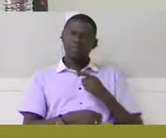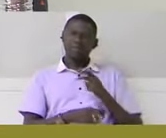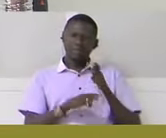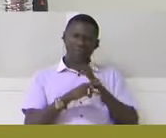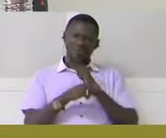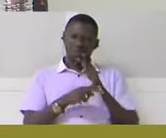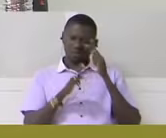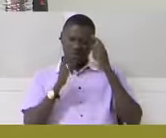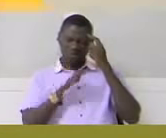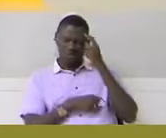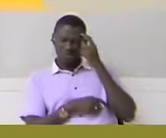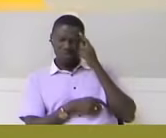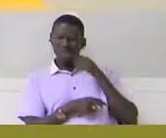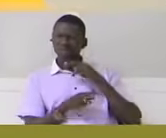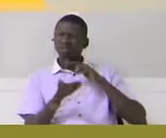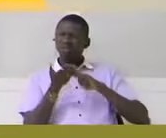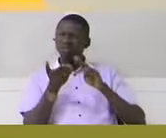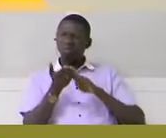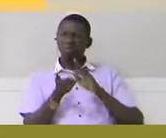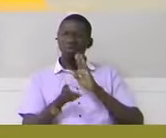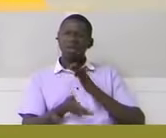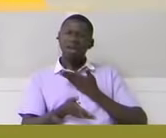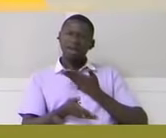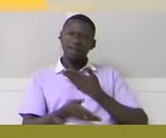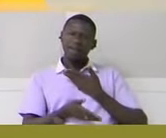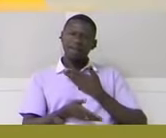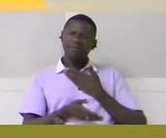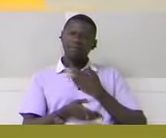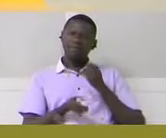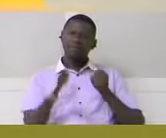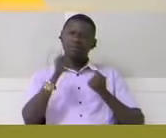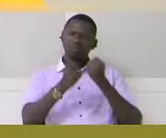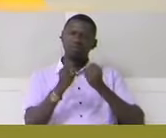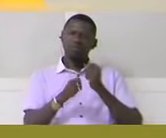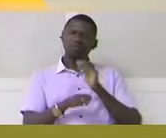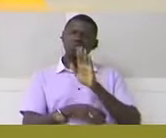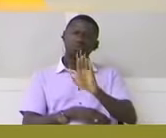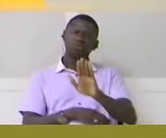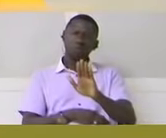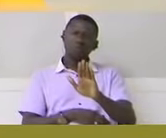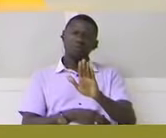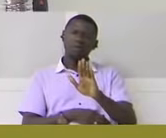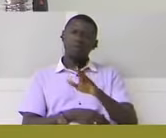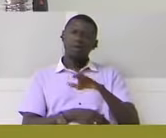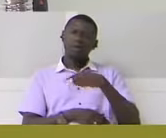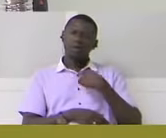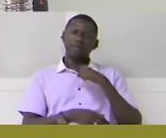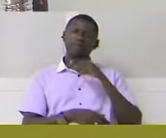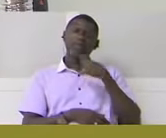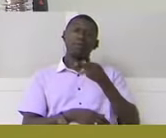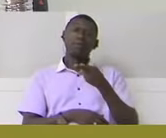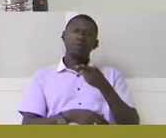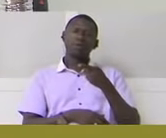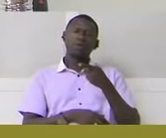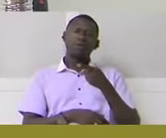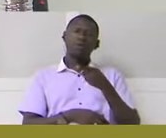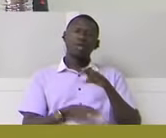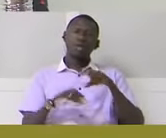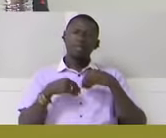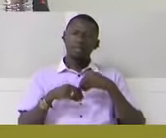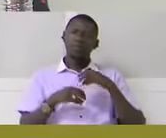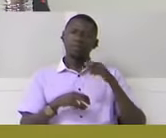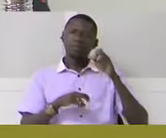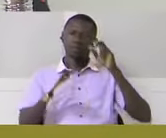normal to have the convoy stop or slow down mid-traffic and then for the president to be throwing biscuits